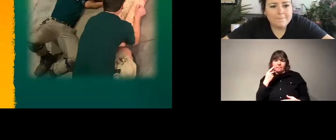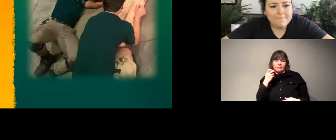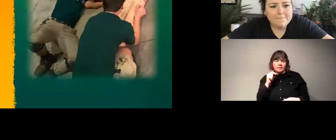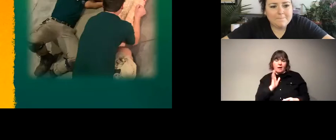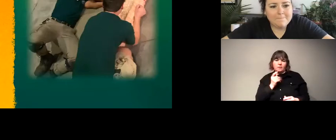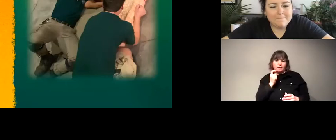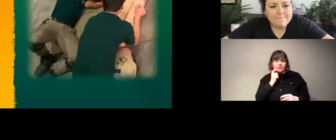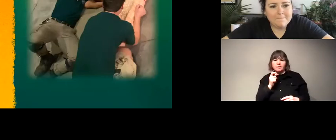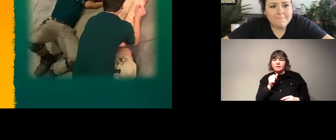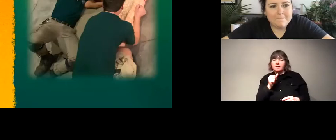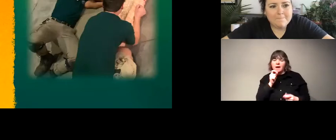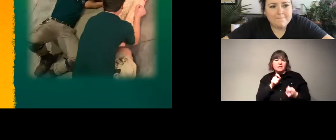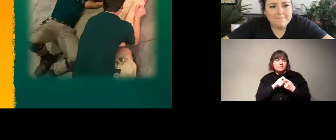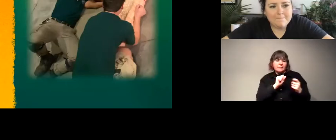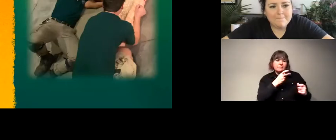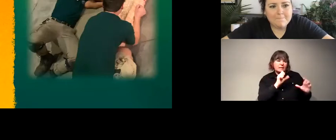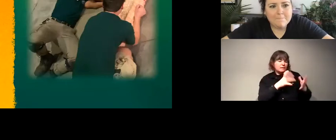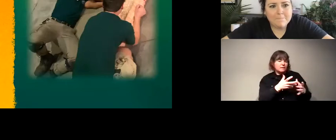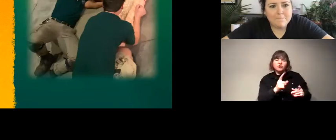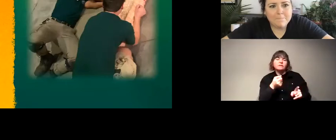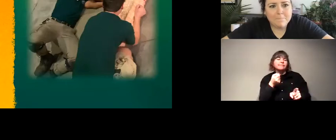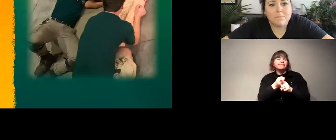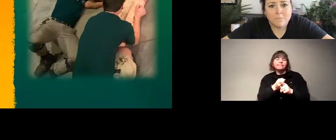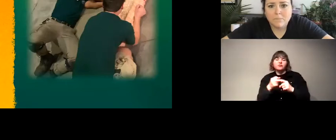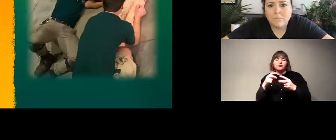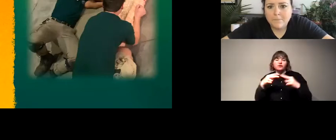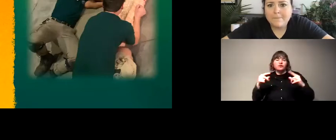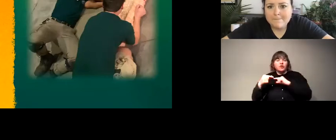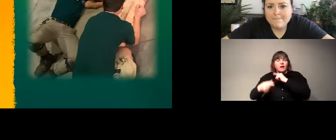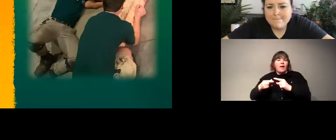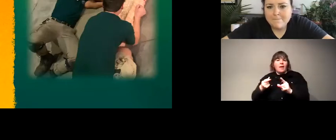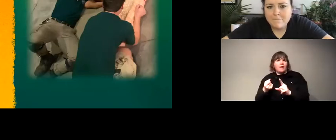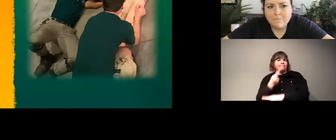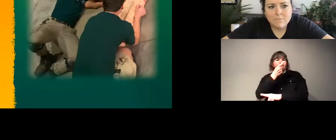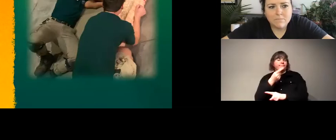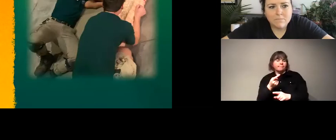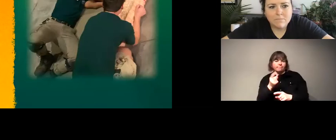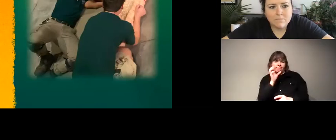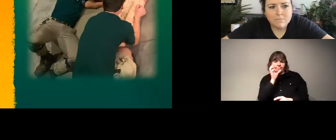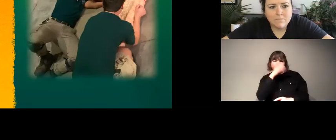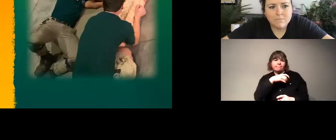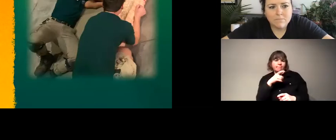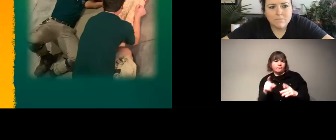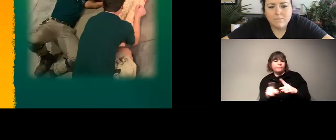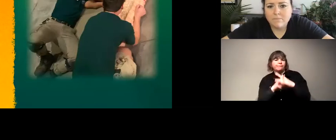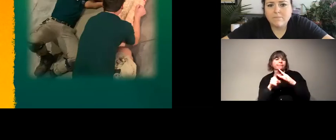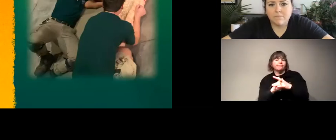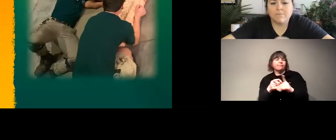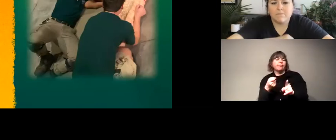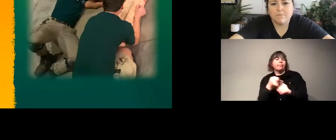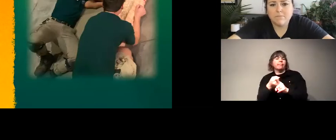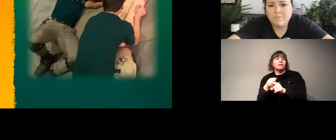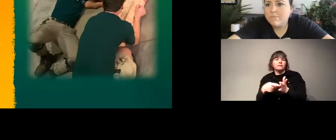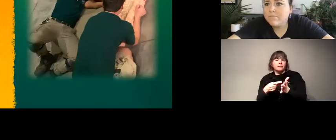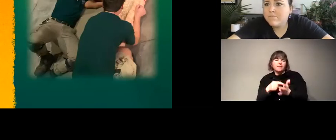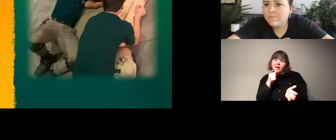species or a breed of alligator. It's just a genetic anomaly. It's something that is unusual that shows up on occasion. It doesn't